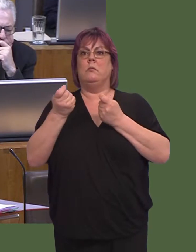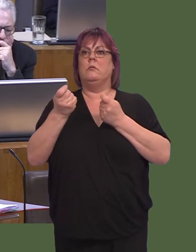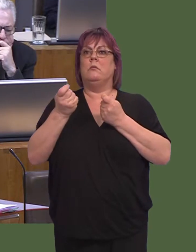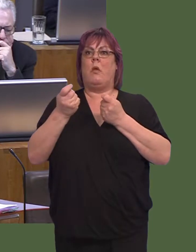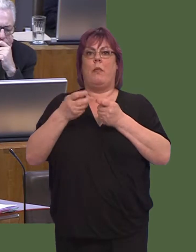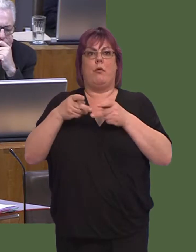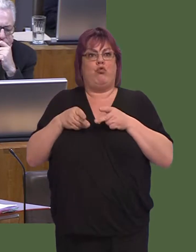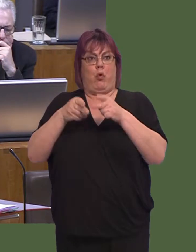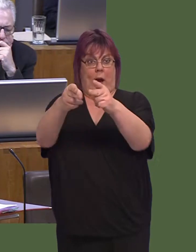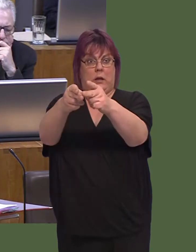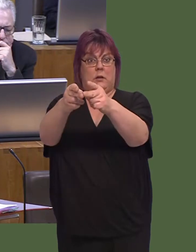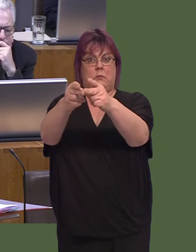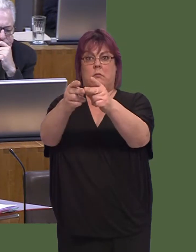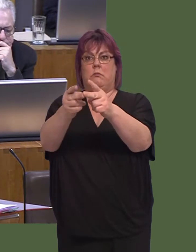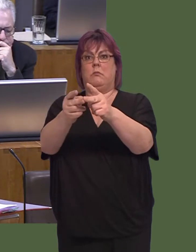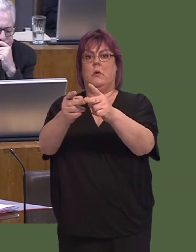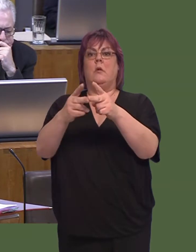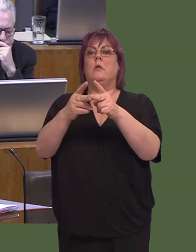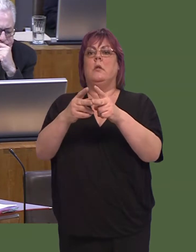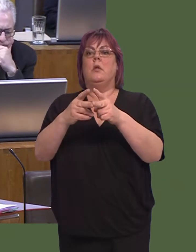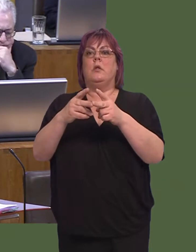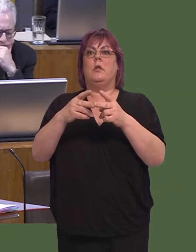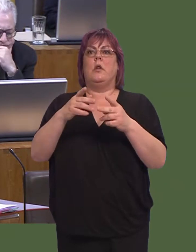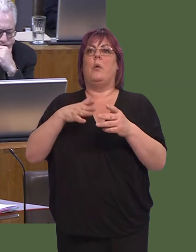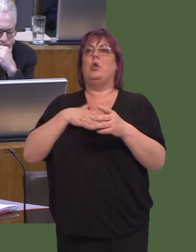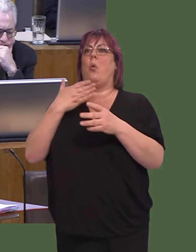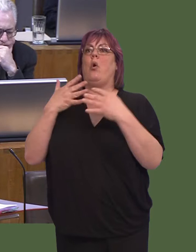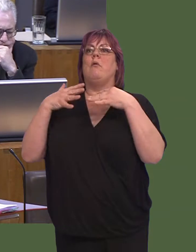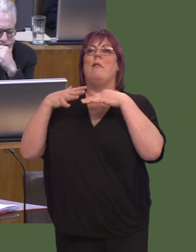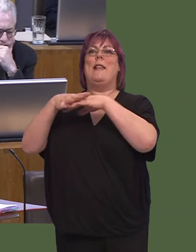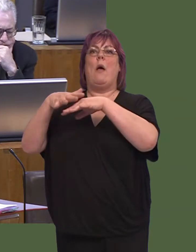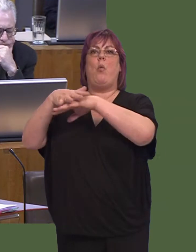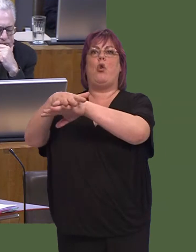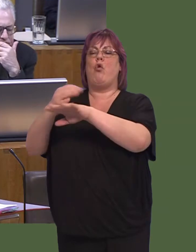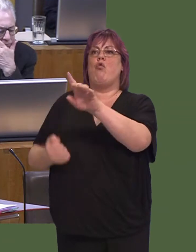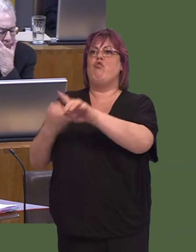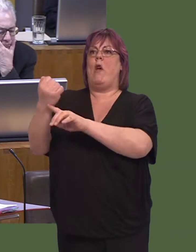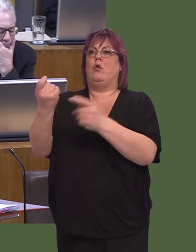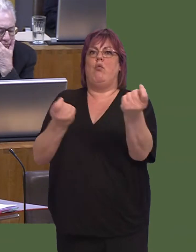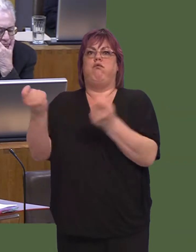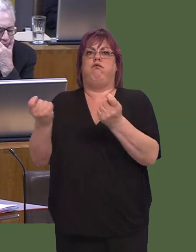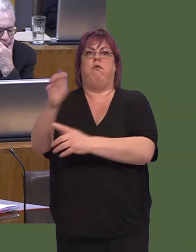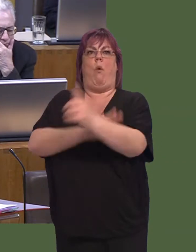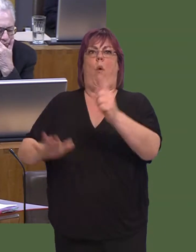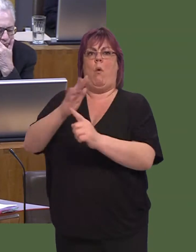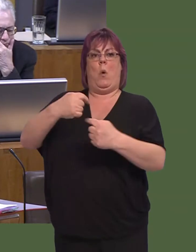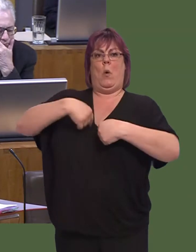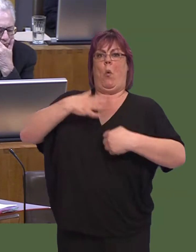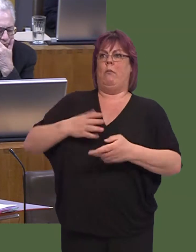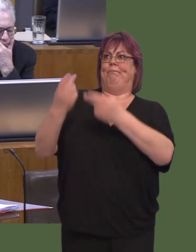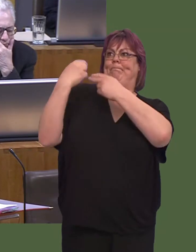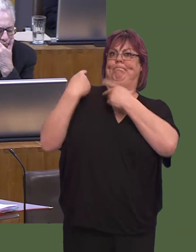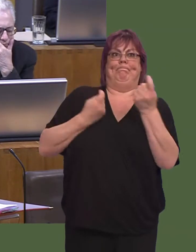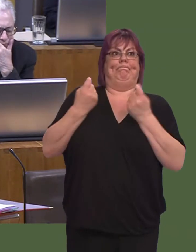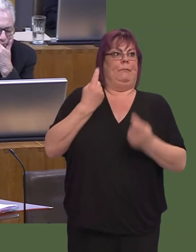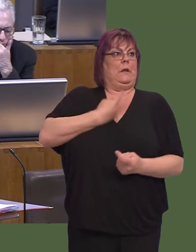of the track itself, to make sure that we're not in the hands of Network Rail, over whom we have no powers to direct.